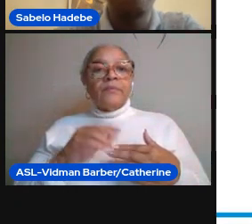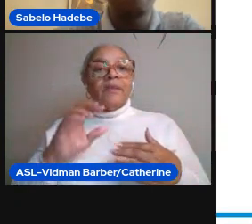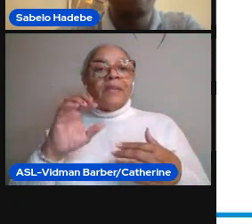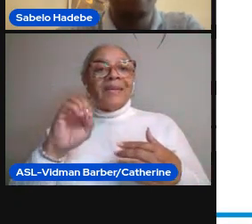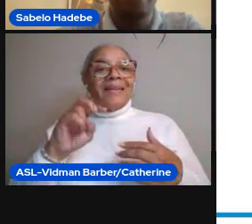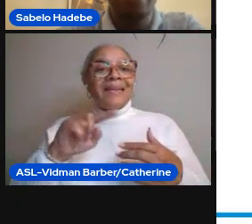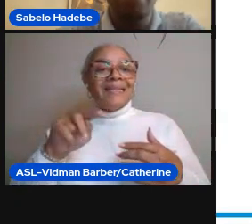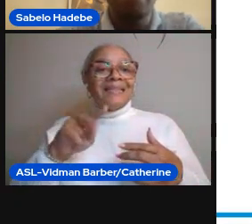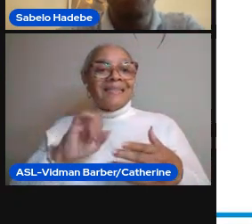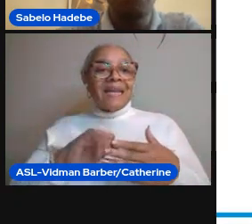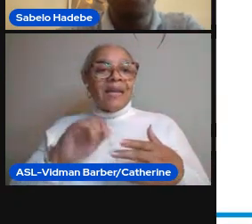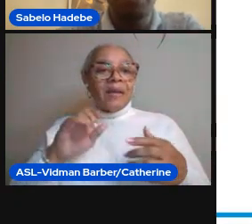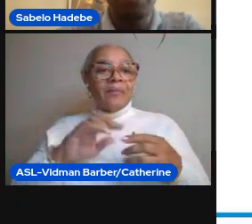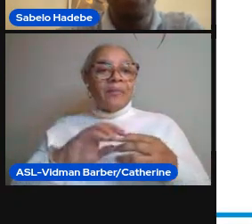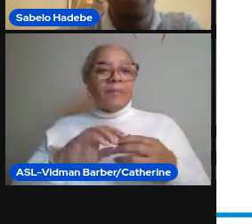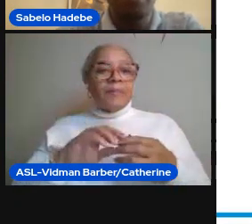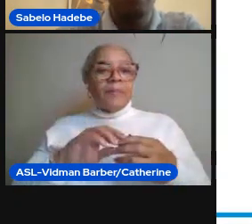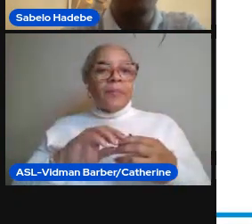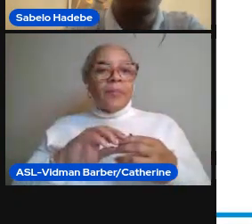1.